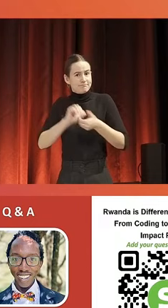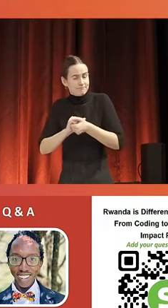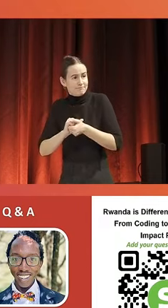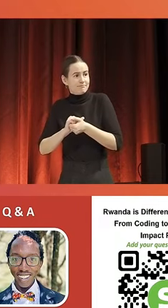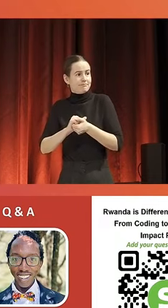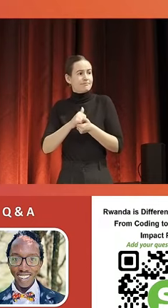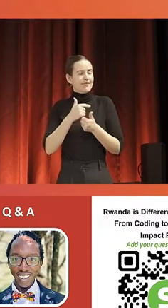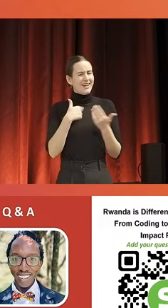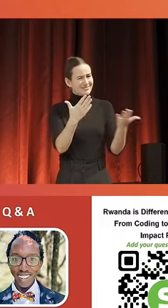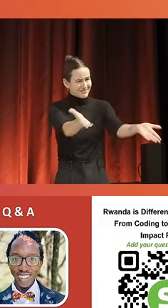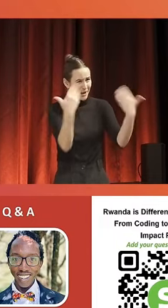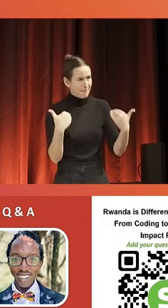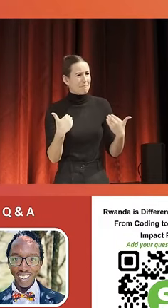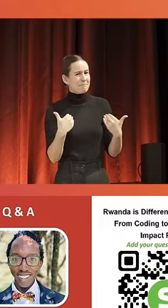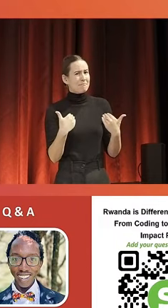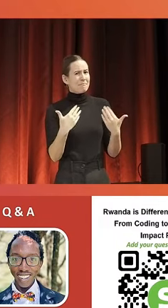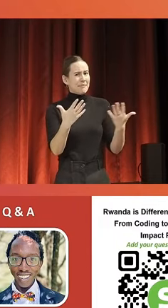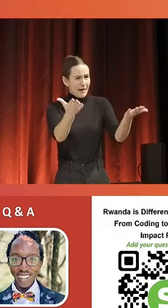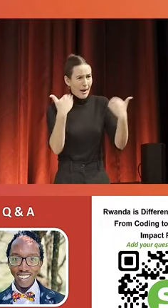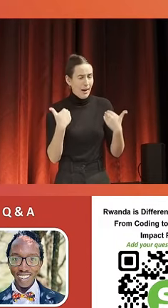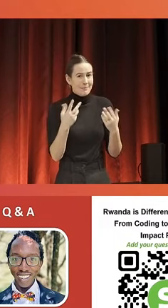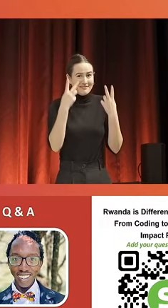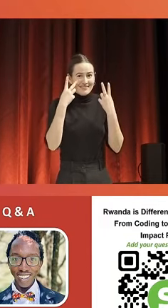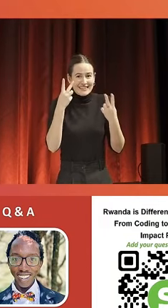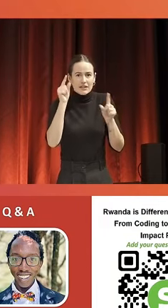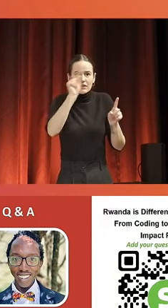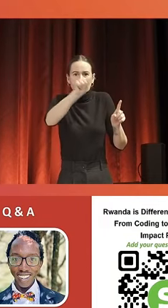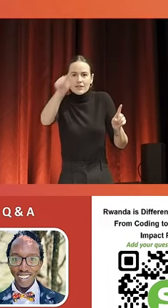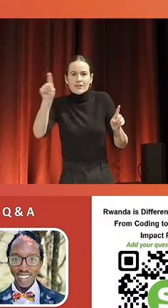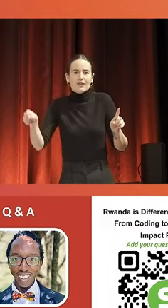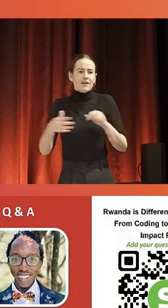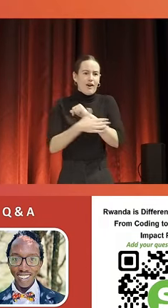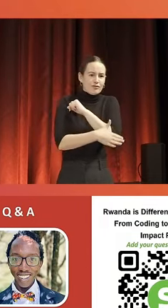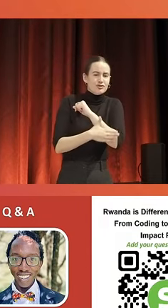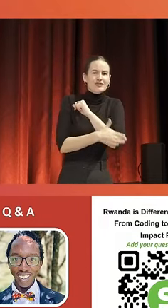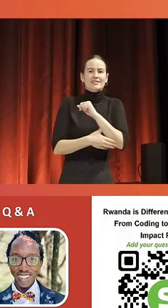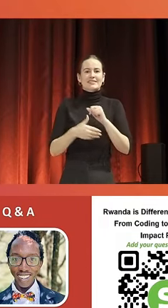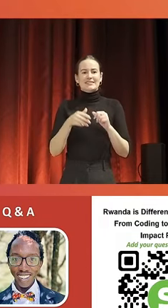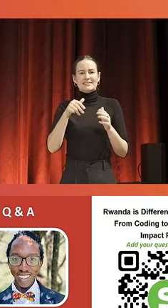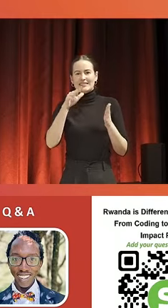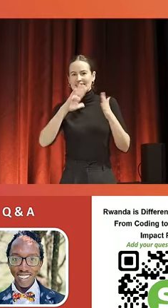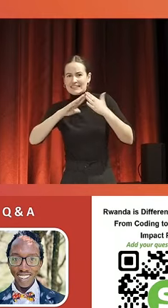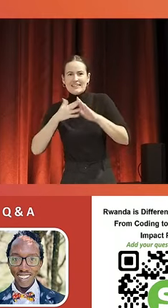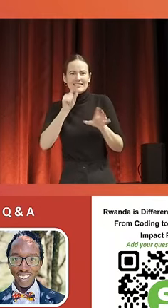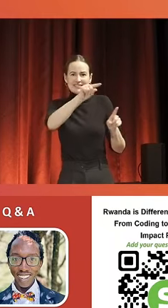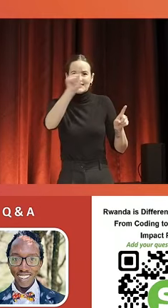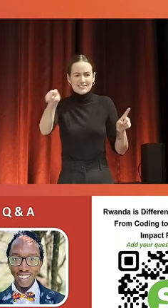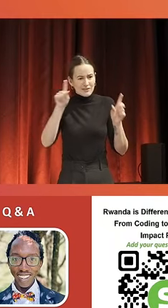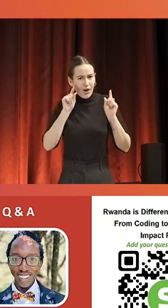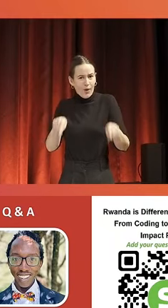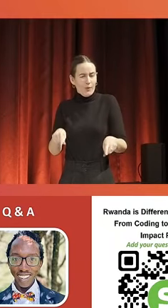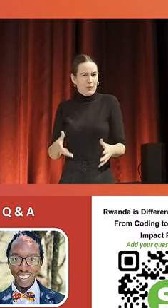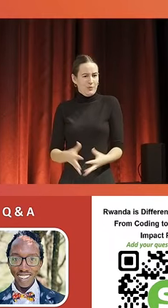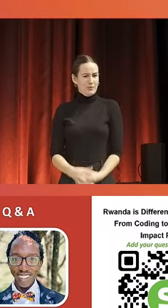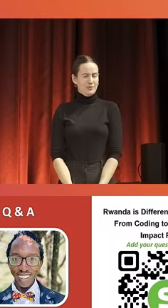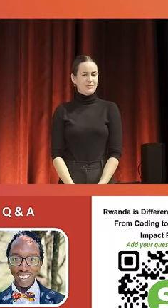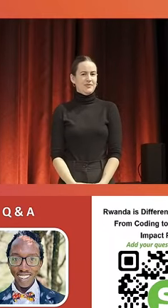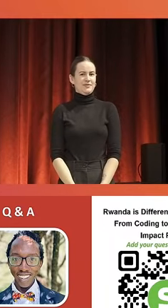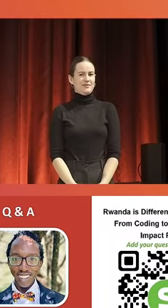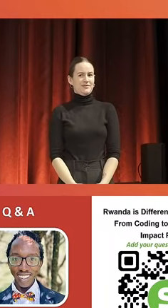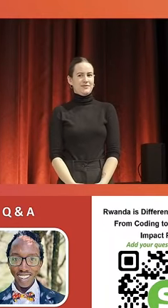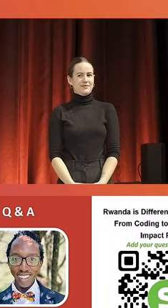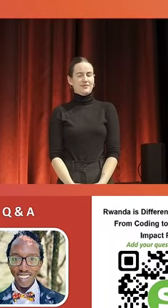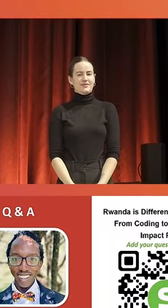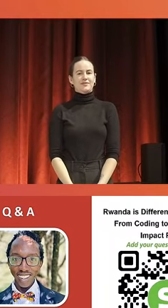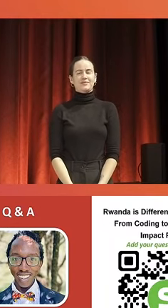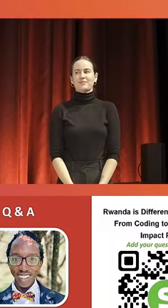there and visit the many places. What you will see is there's a certain